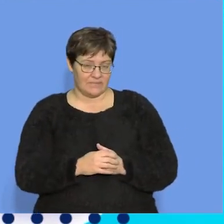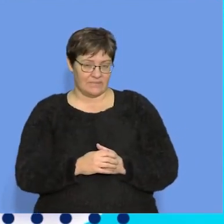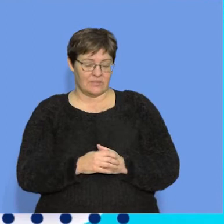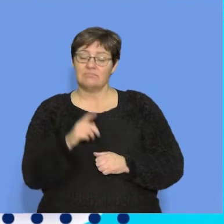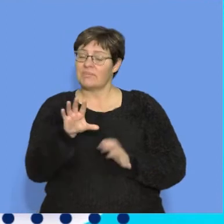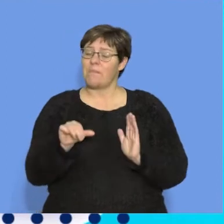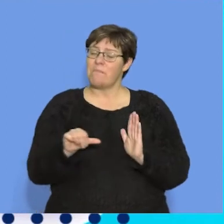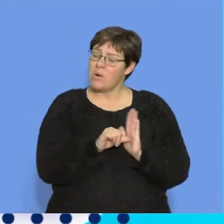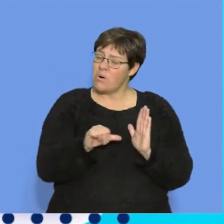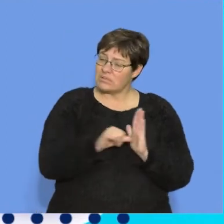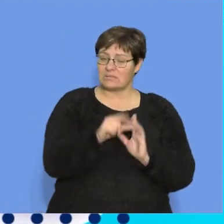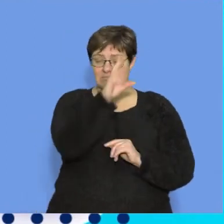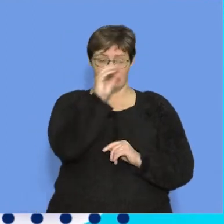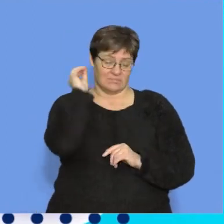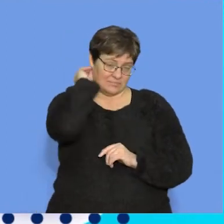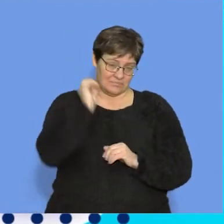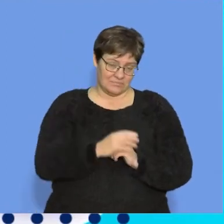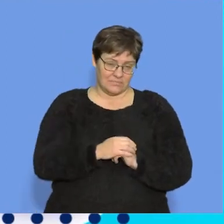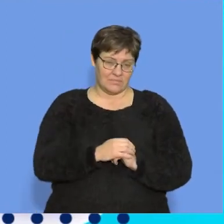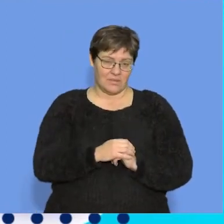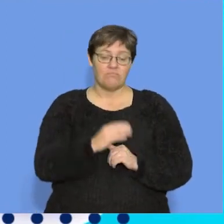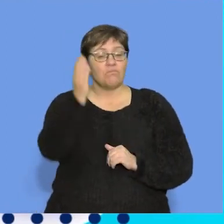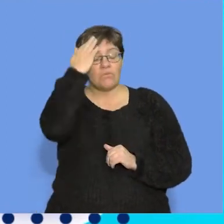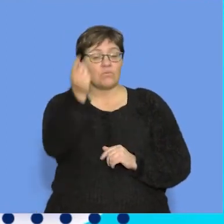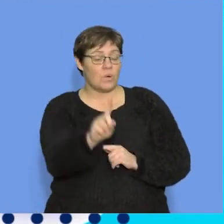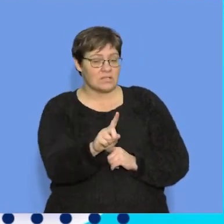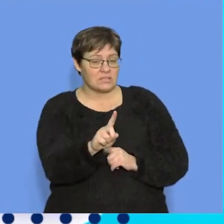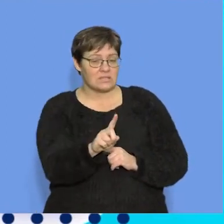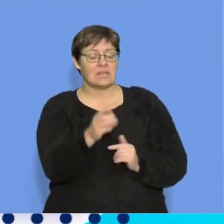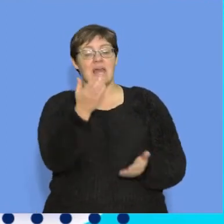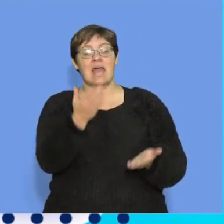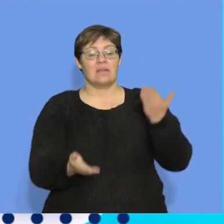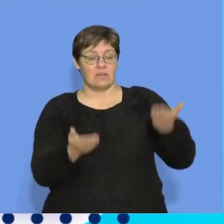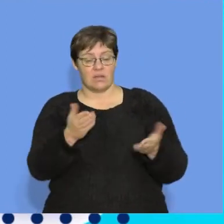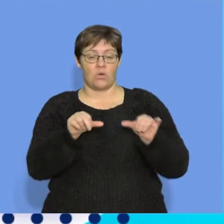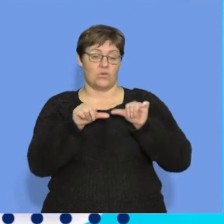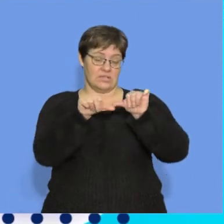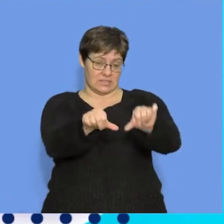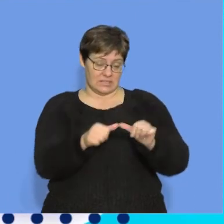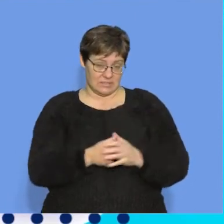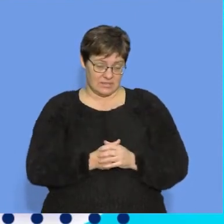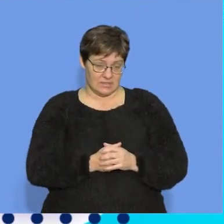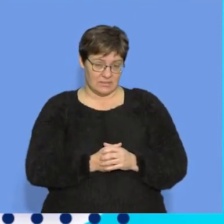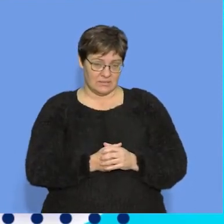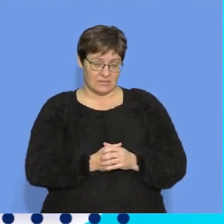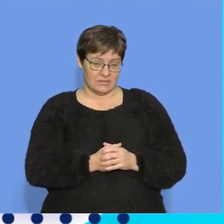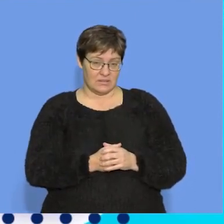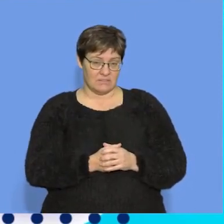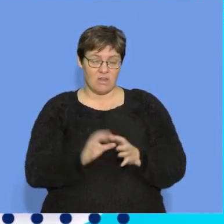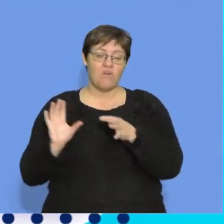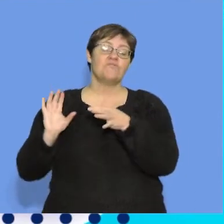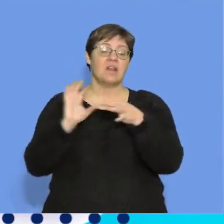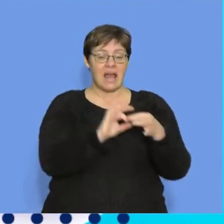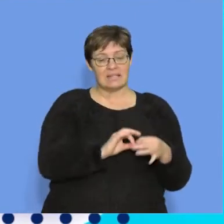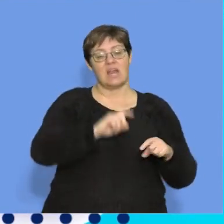very important thing for us to know, and that's known as the equilibrium constant. It is related to